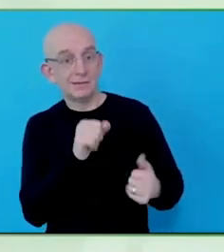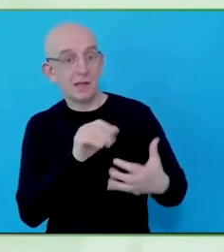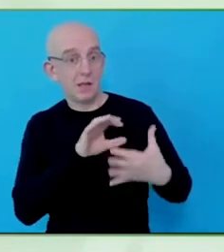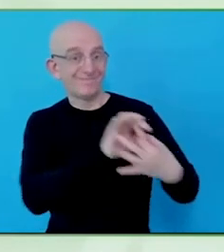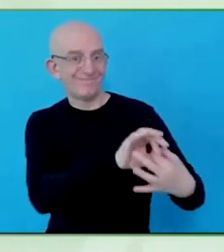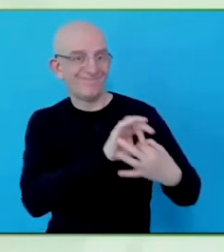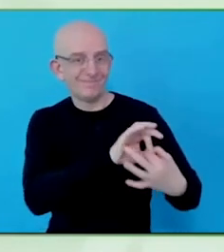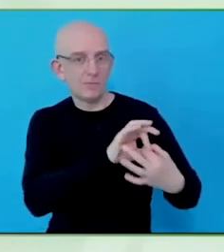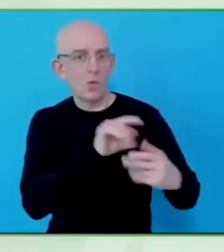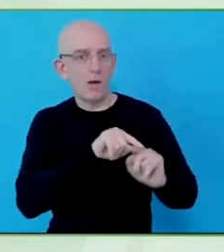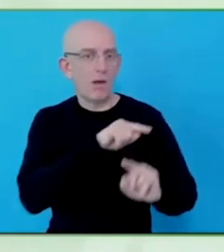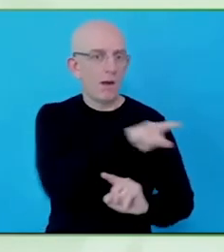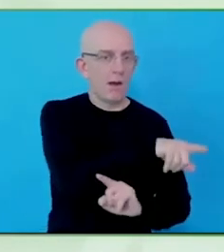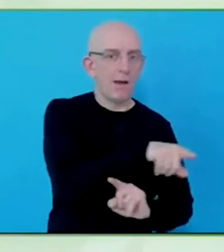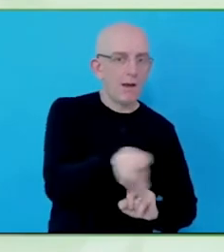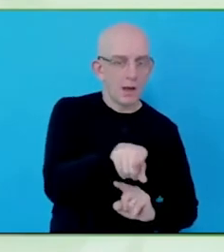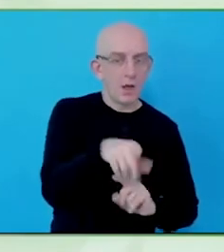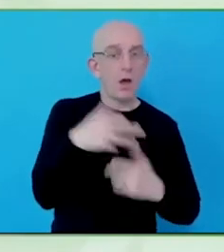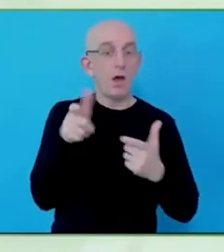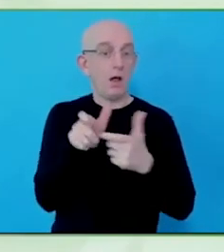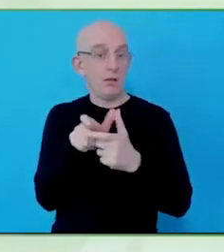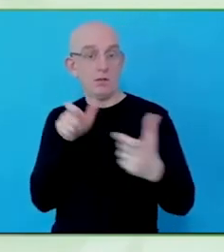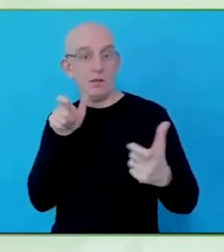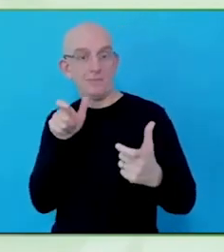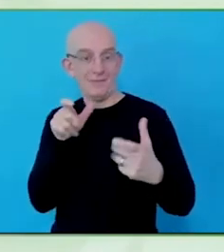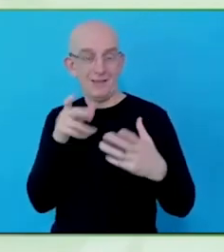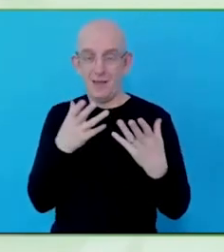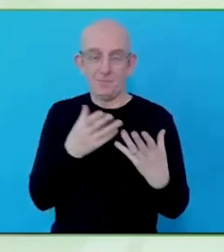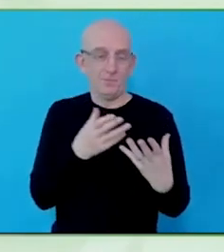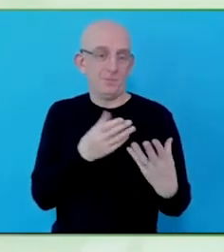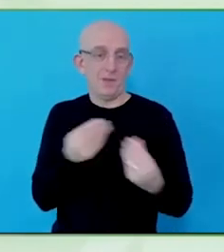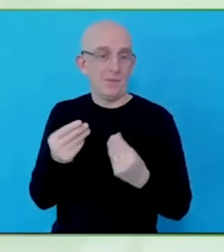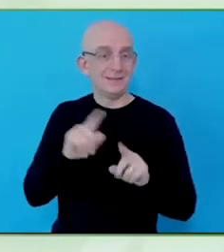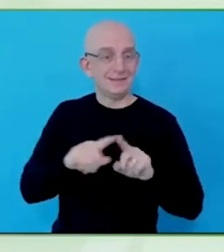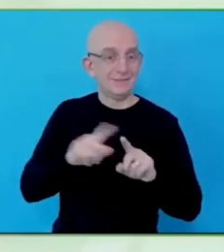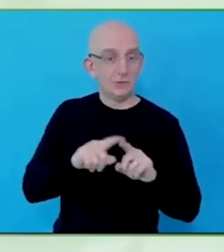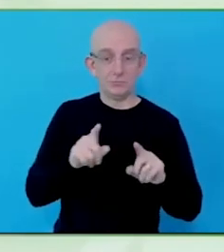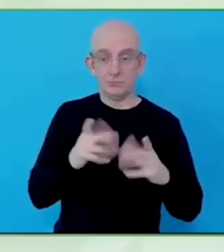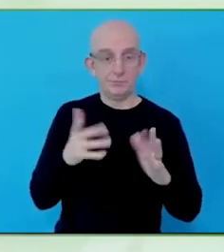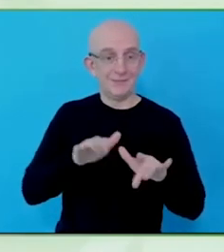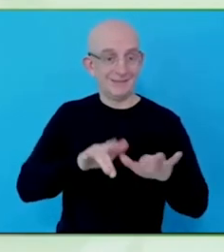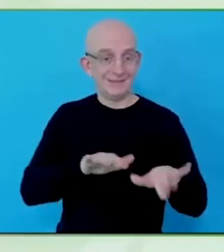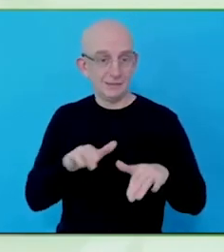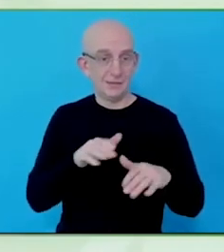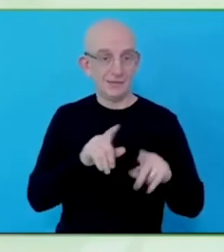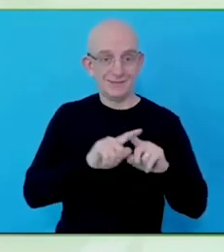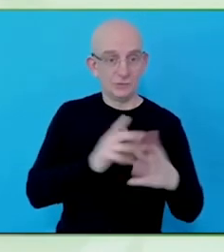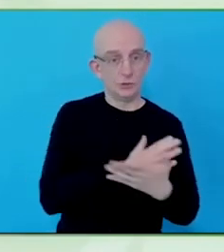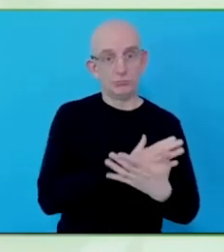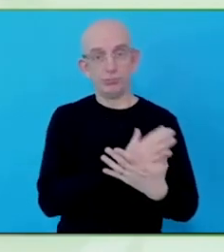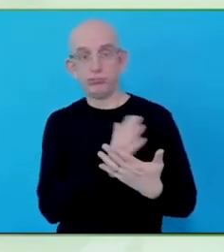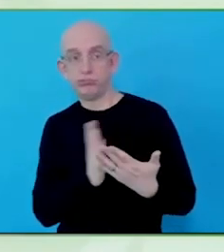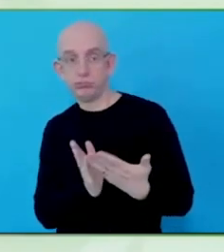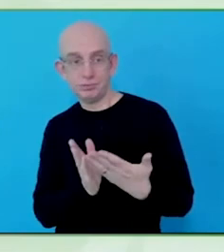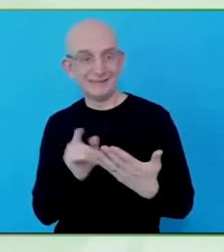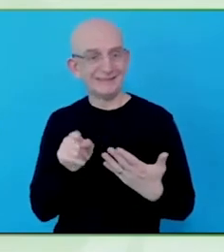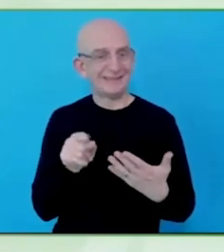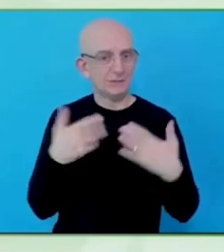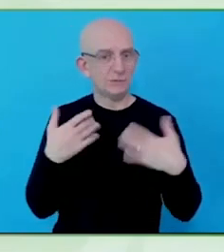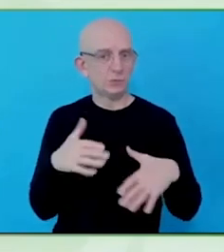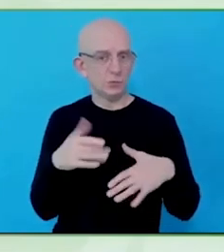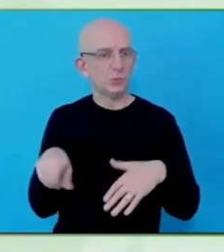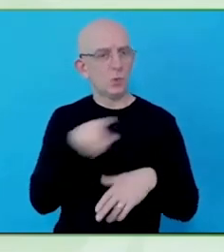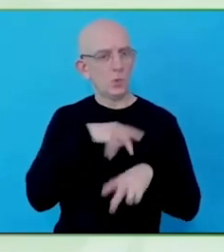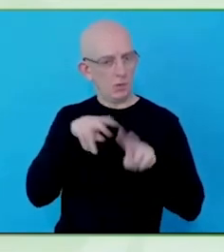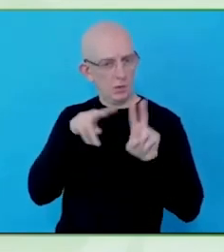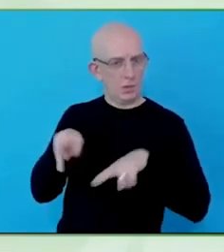the could be a large revenue, but has a few digital assets, they engage with UserWay and they select the automated products first